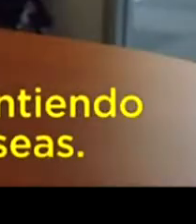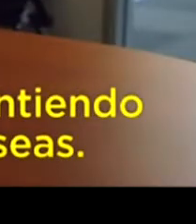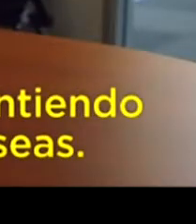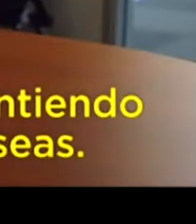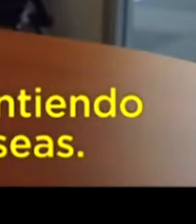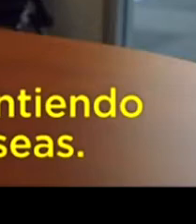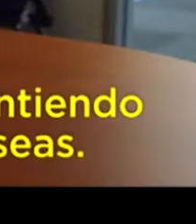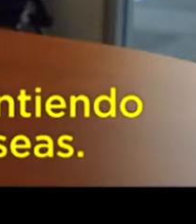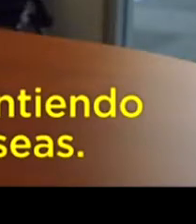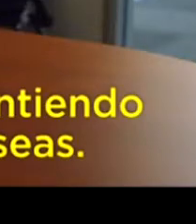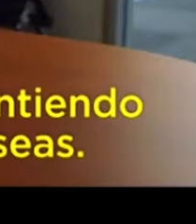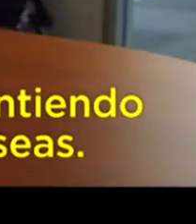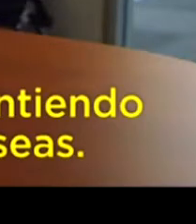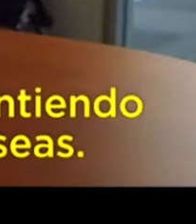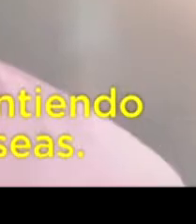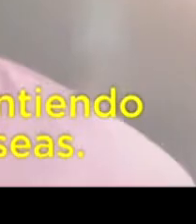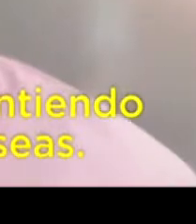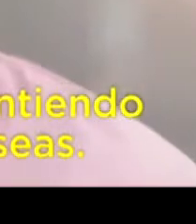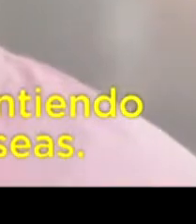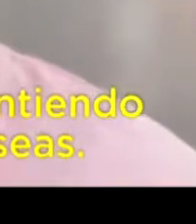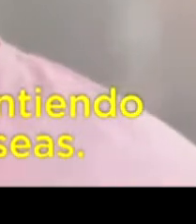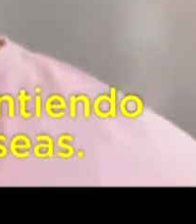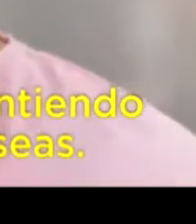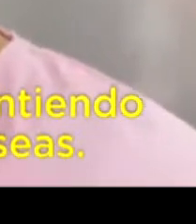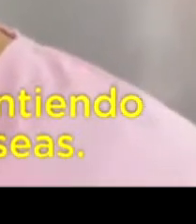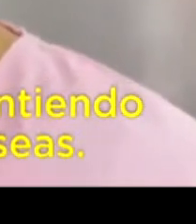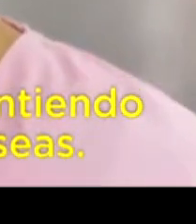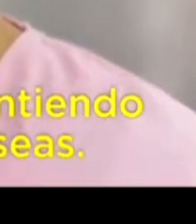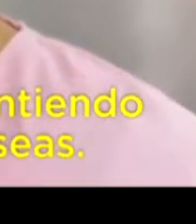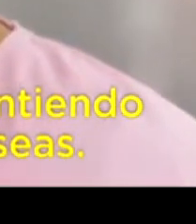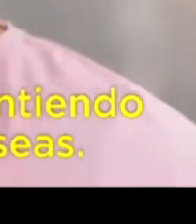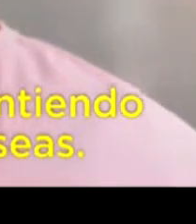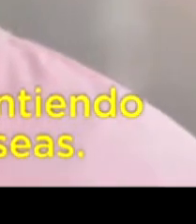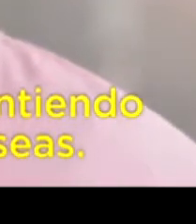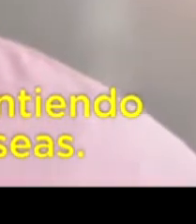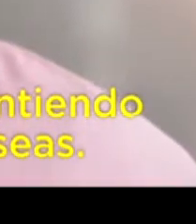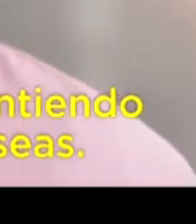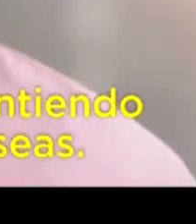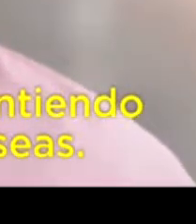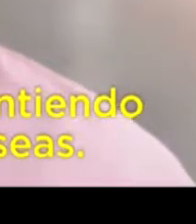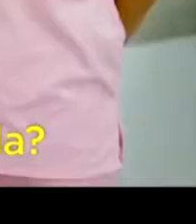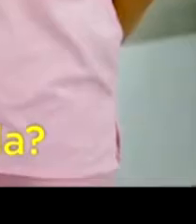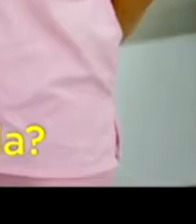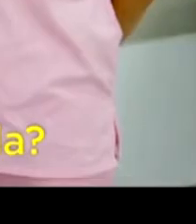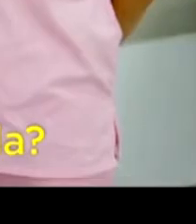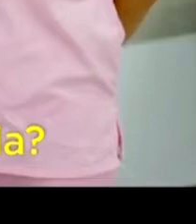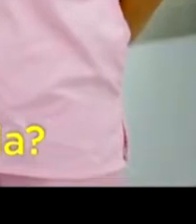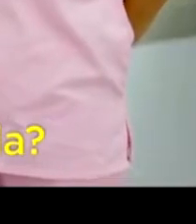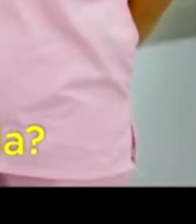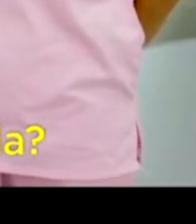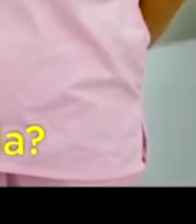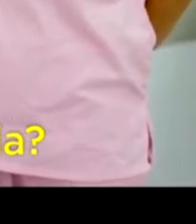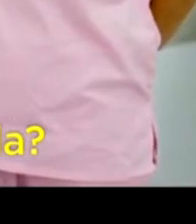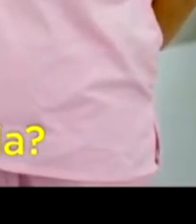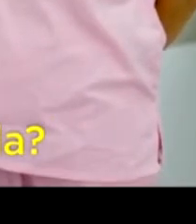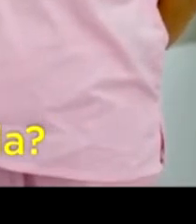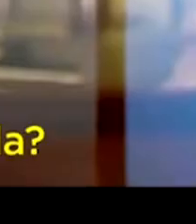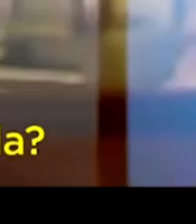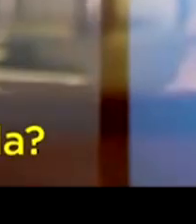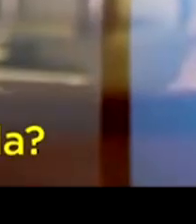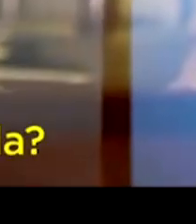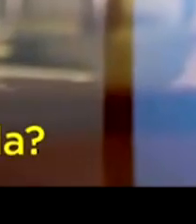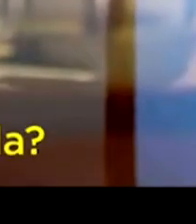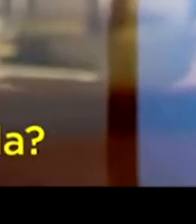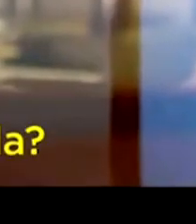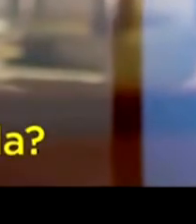This morning he said he's feeling much worse, stating that the room was spinning and that he's feeling nauseous. Ben, I'm sorry to hear that. You